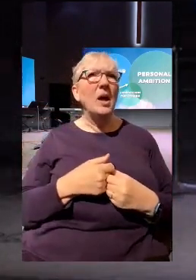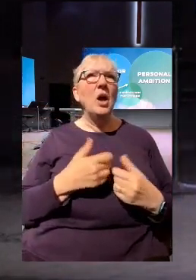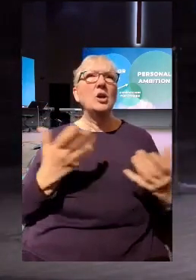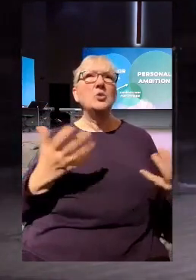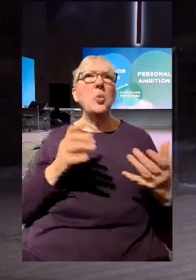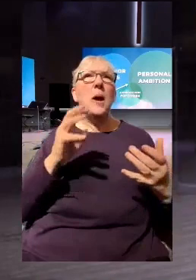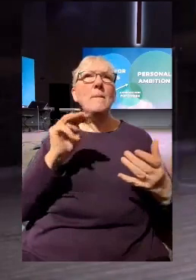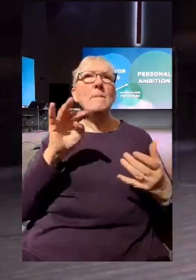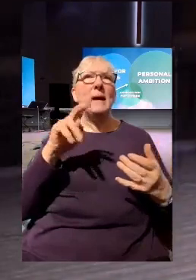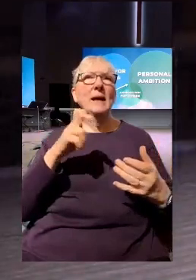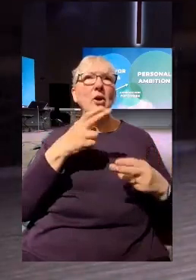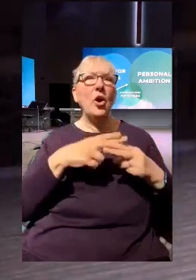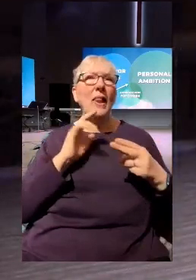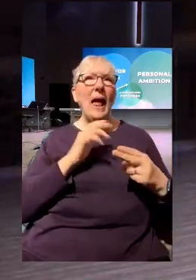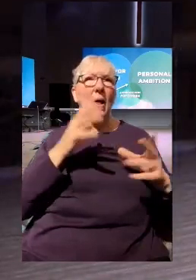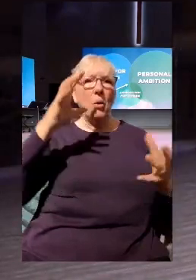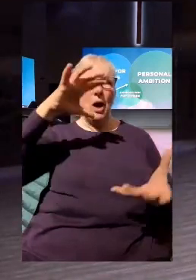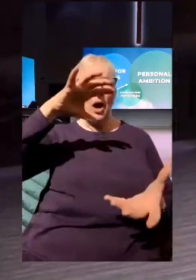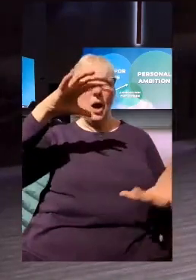couple of weeks,